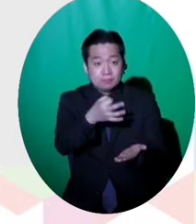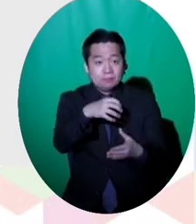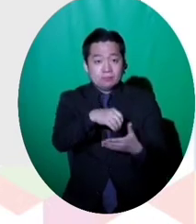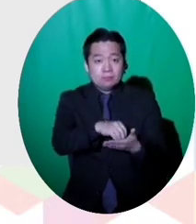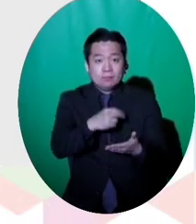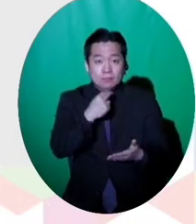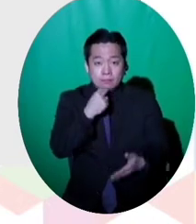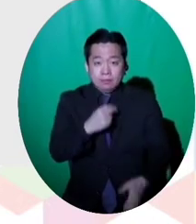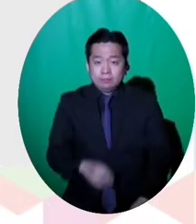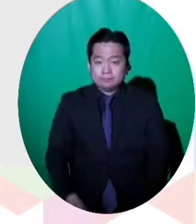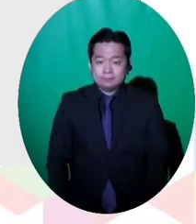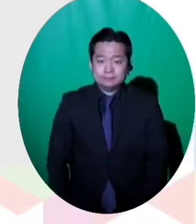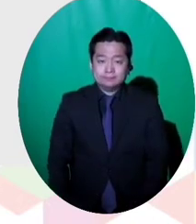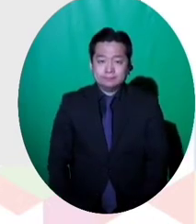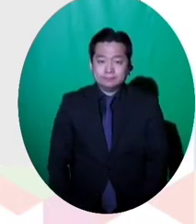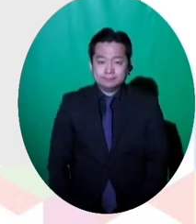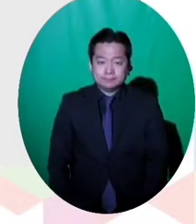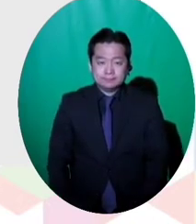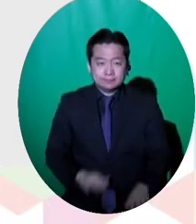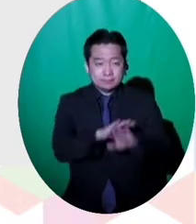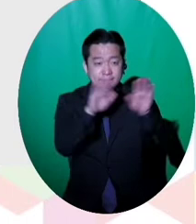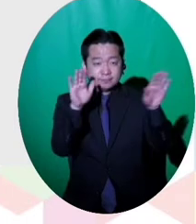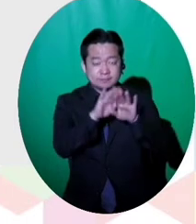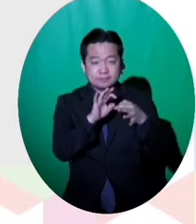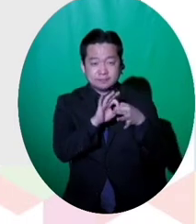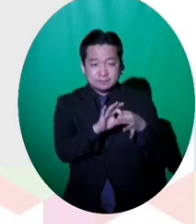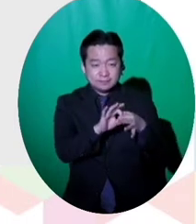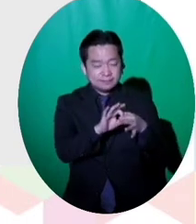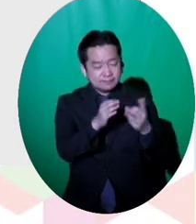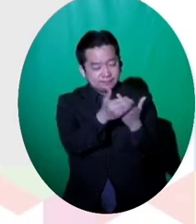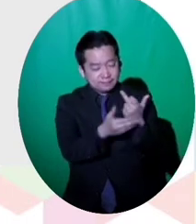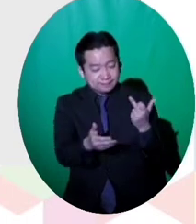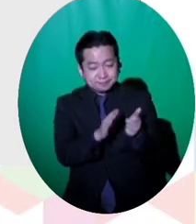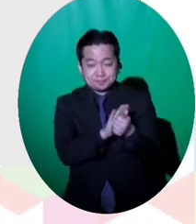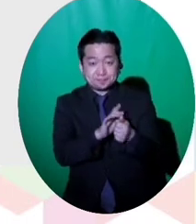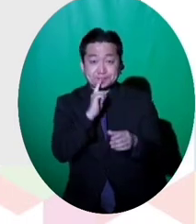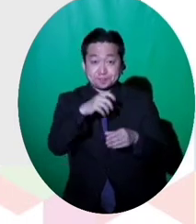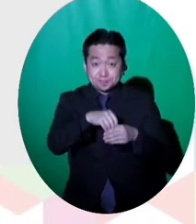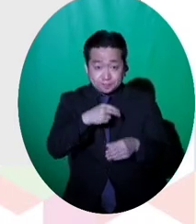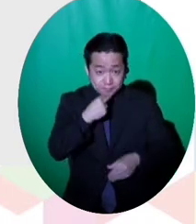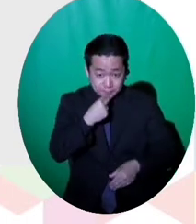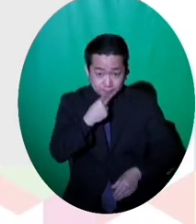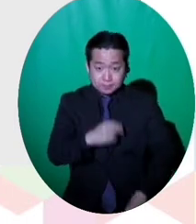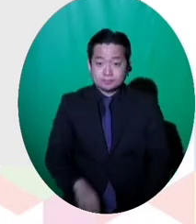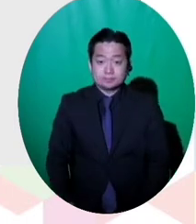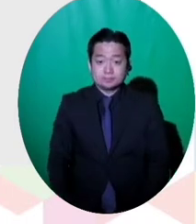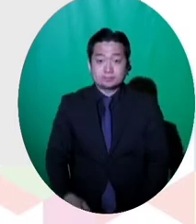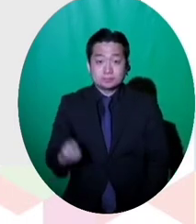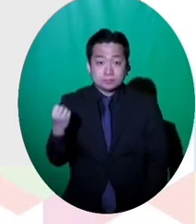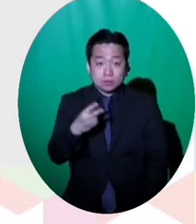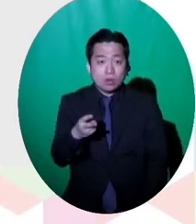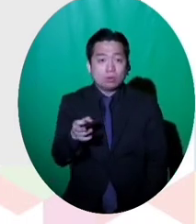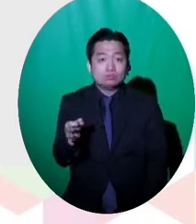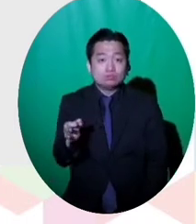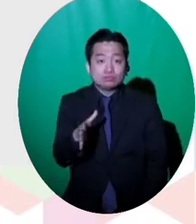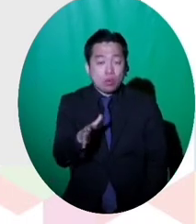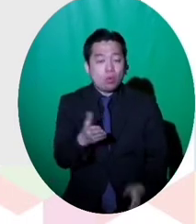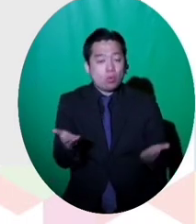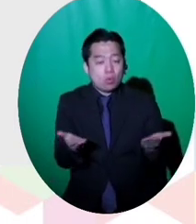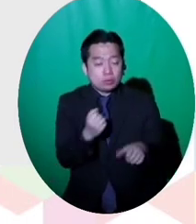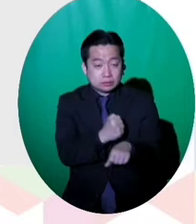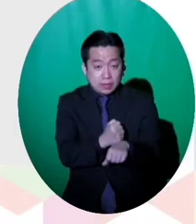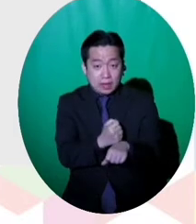work. Nor does that measure subtract the money that's spent on social bads, money spent on